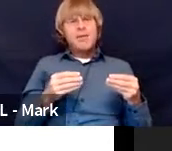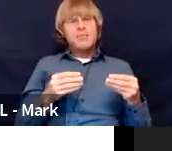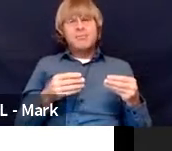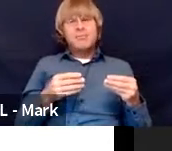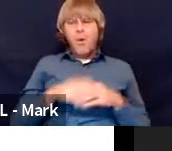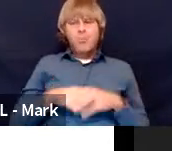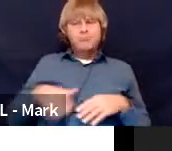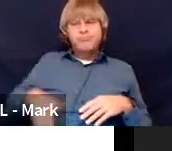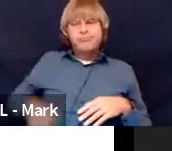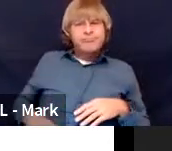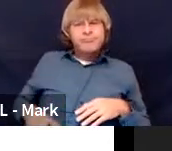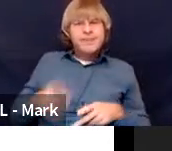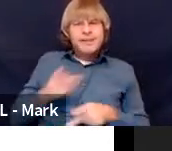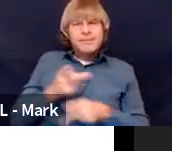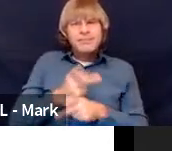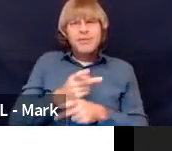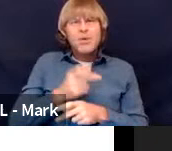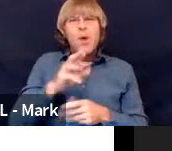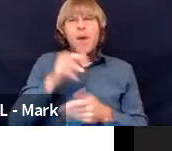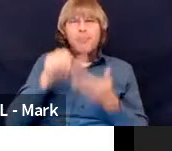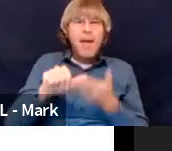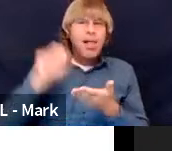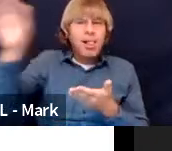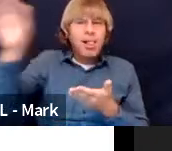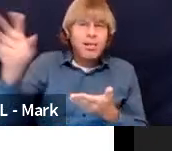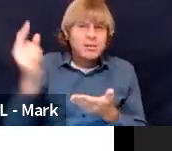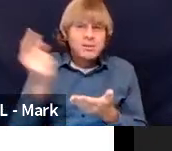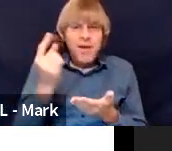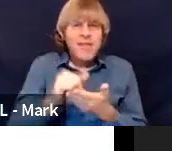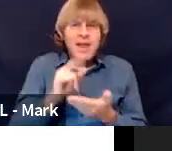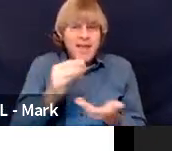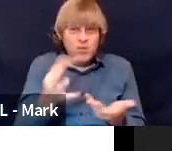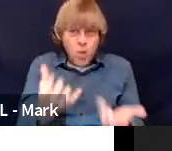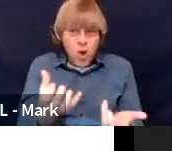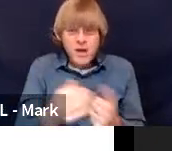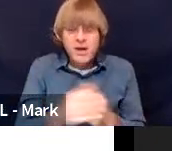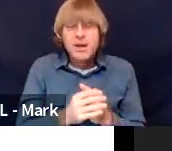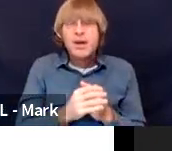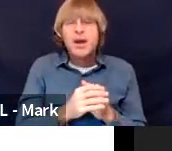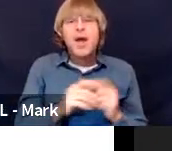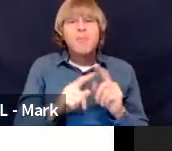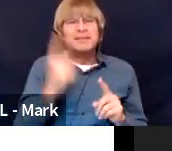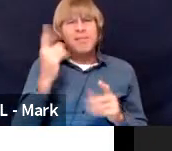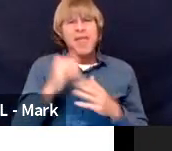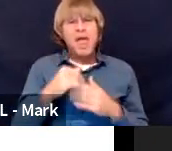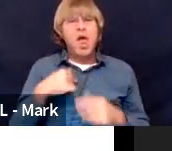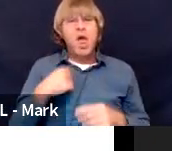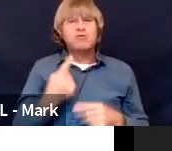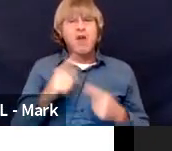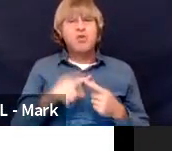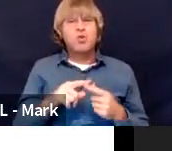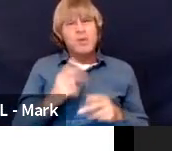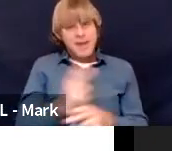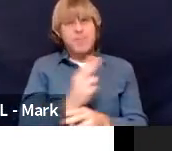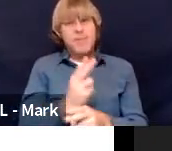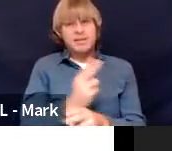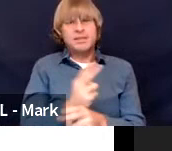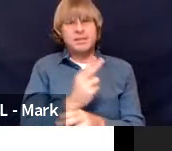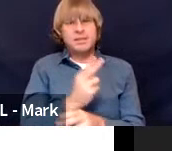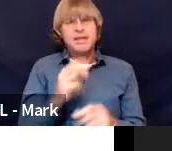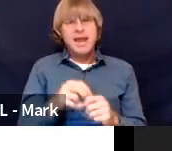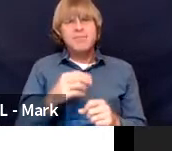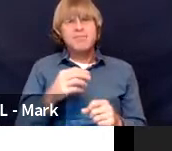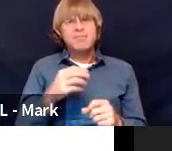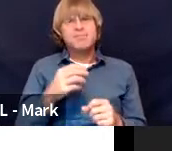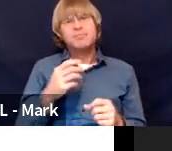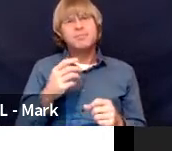personal being. You can mail it to someone if you really wanted to, but it's something that I always try to implement in one of